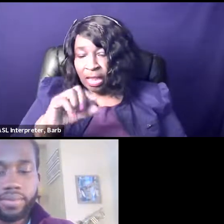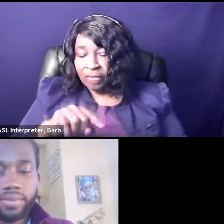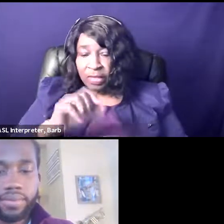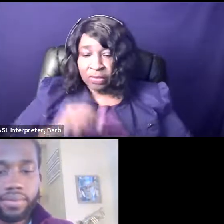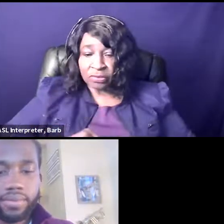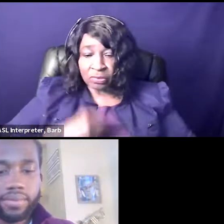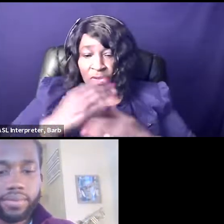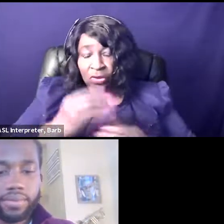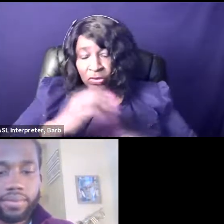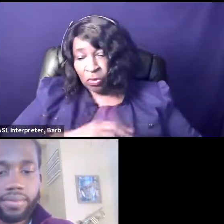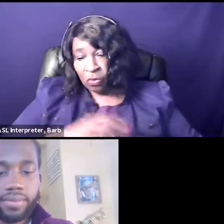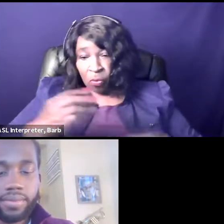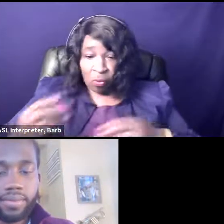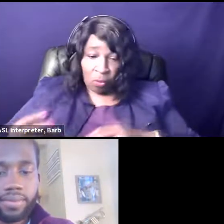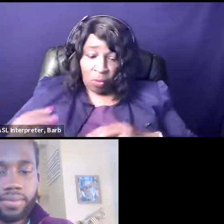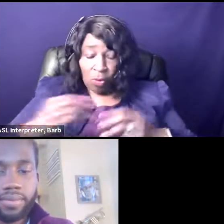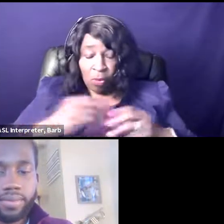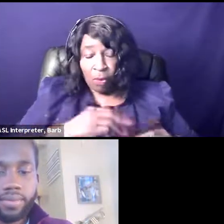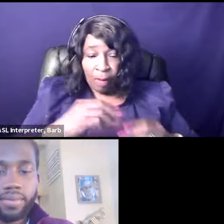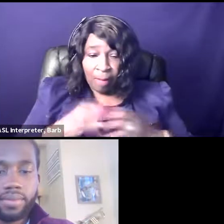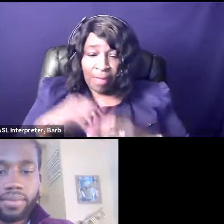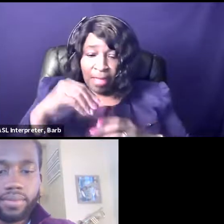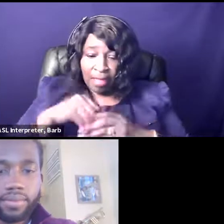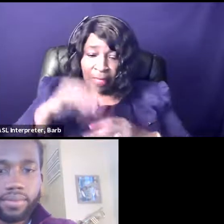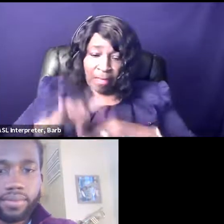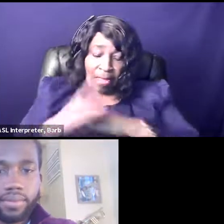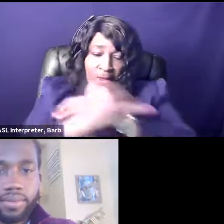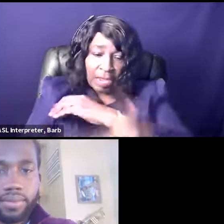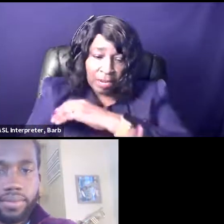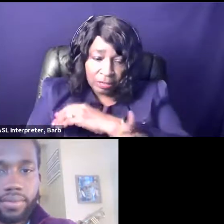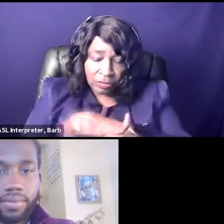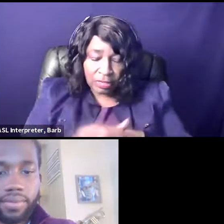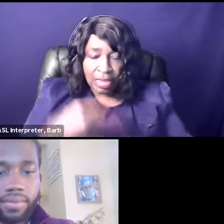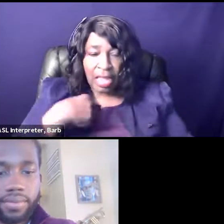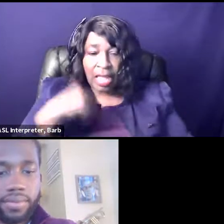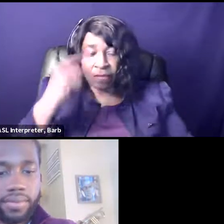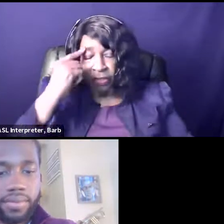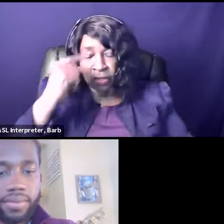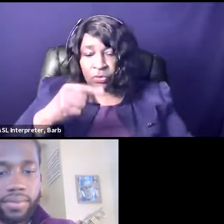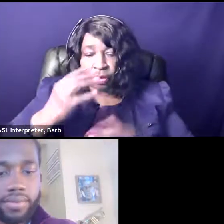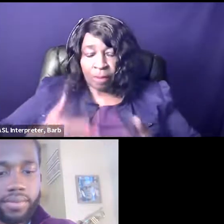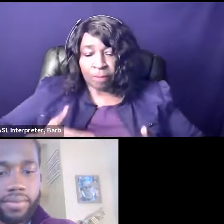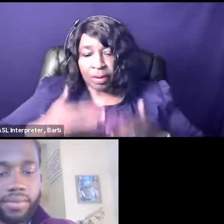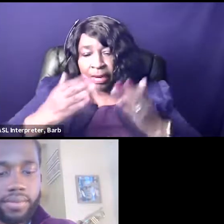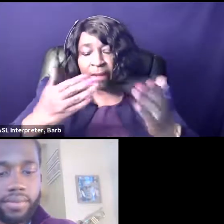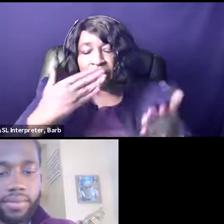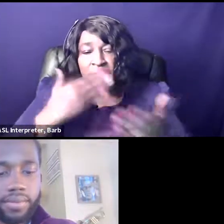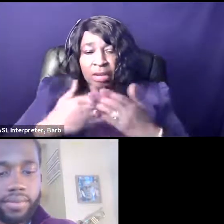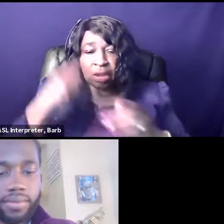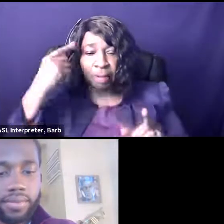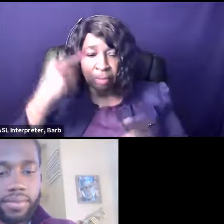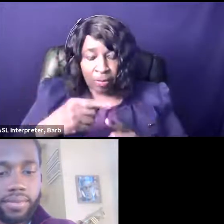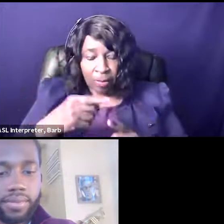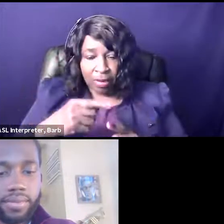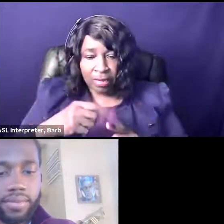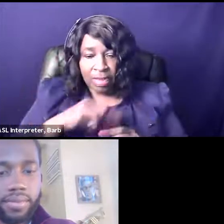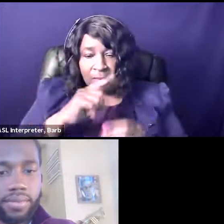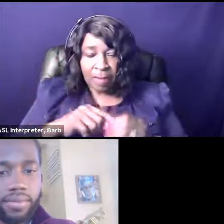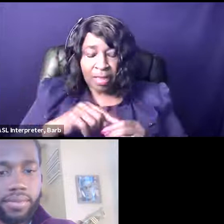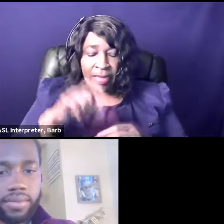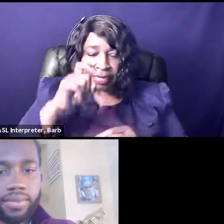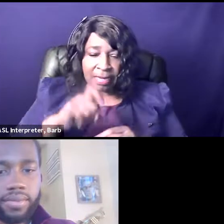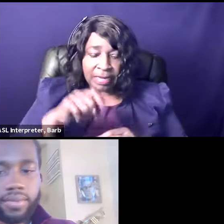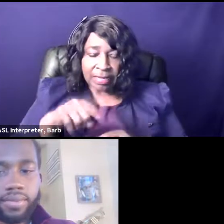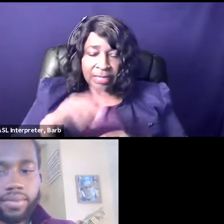war, in that country. And so I think you bring up a really good point about, we need to be